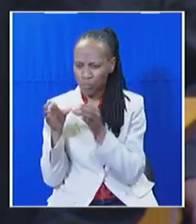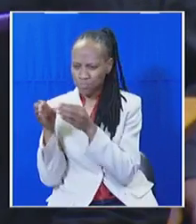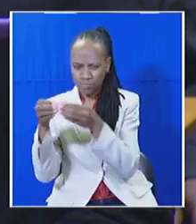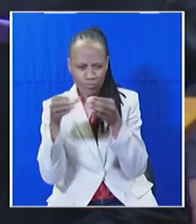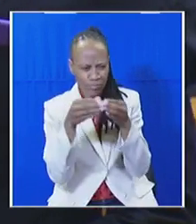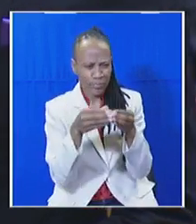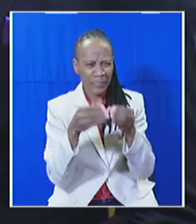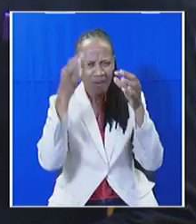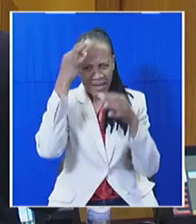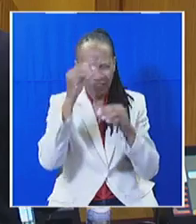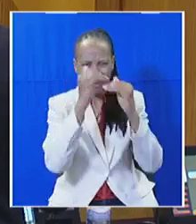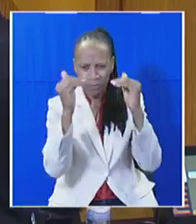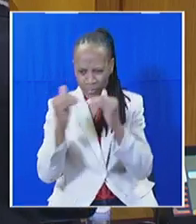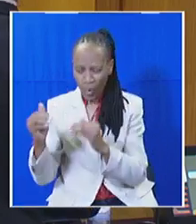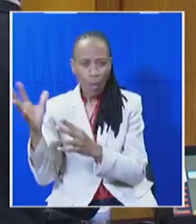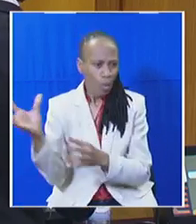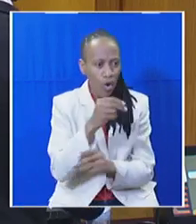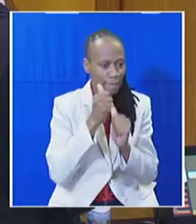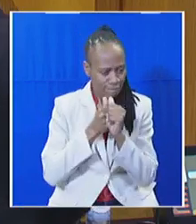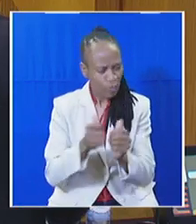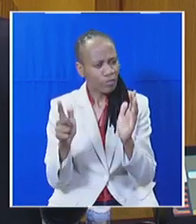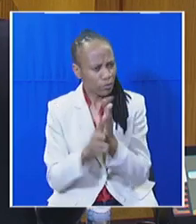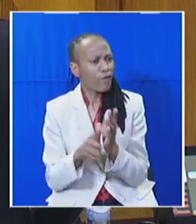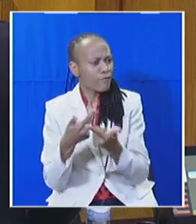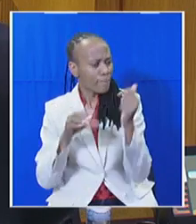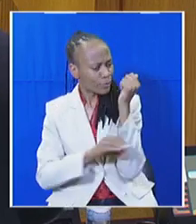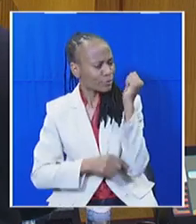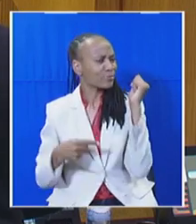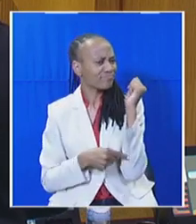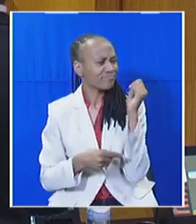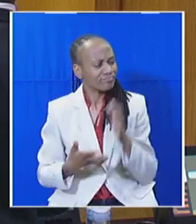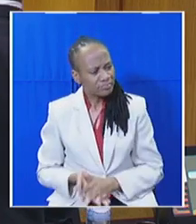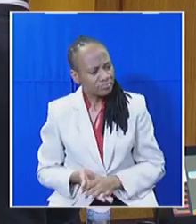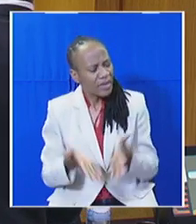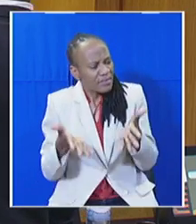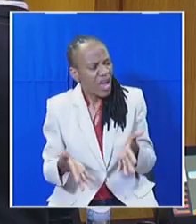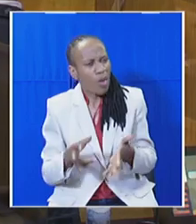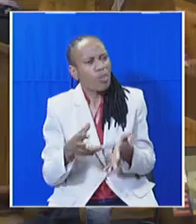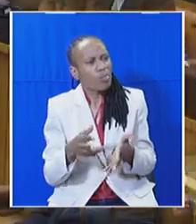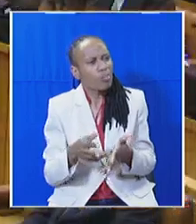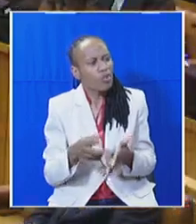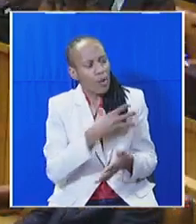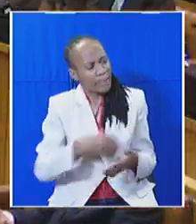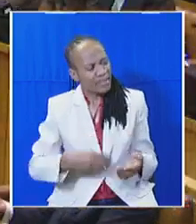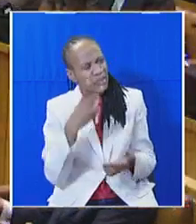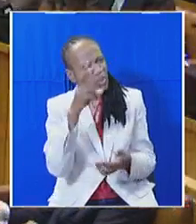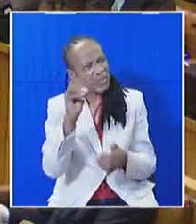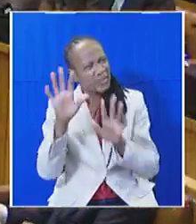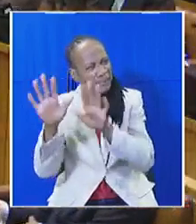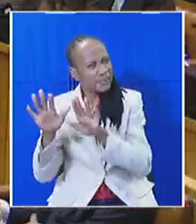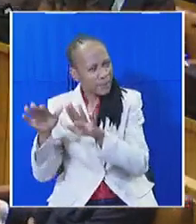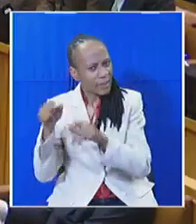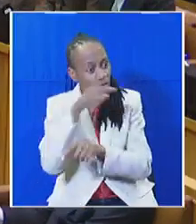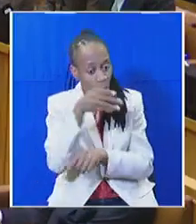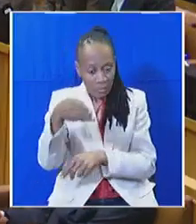state. So, Mr. President, what I'm trying to understand here is that in 2010, you were in this house, in this